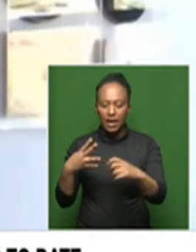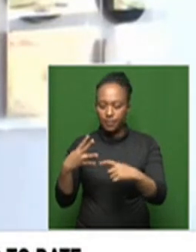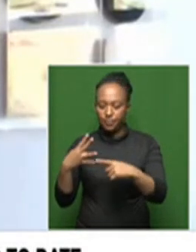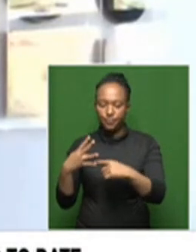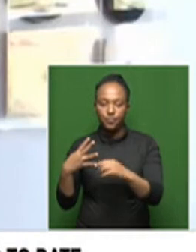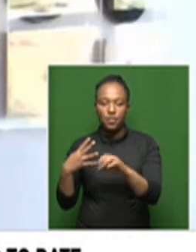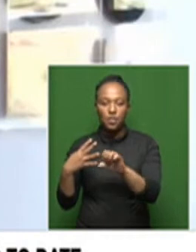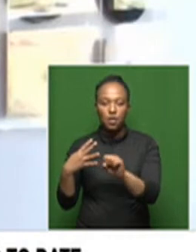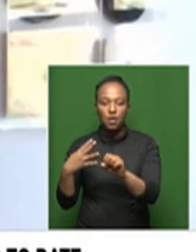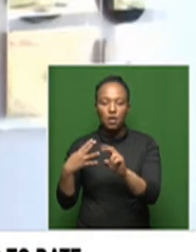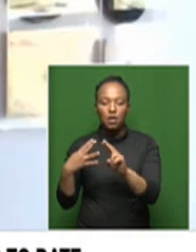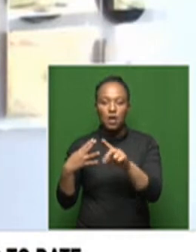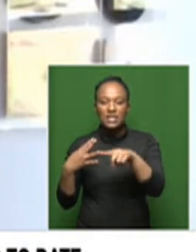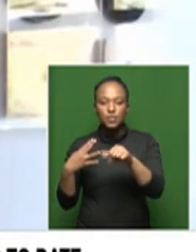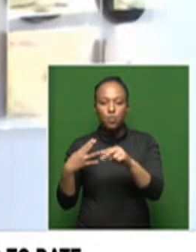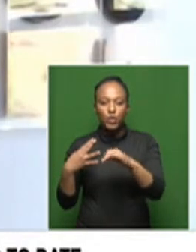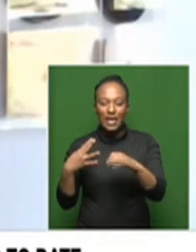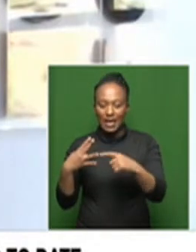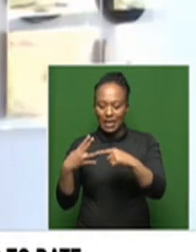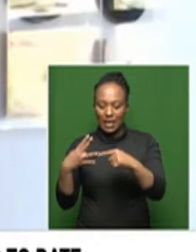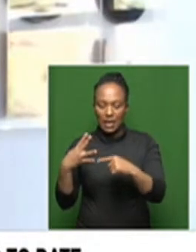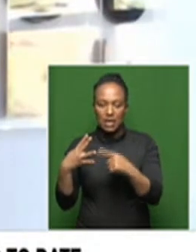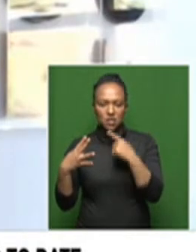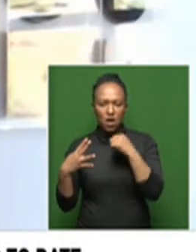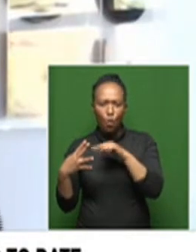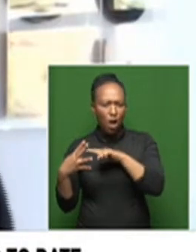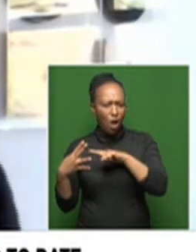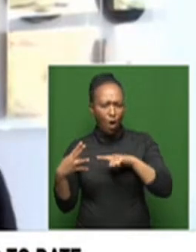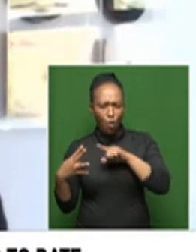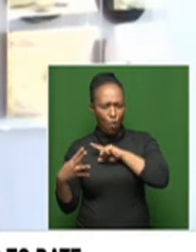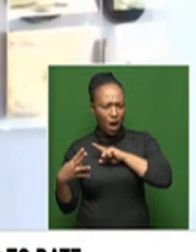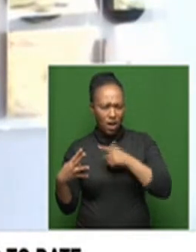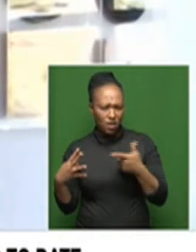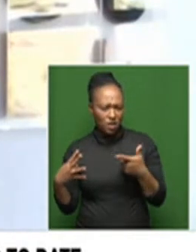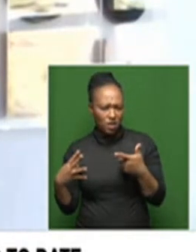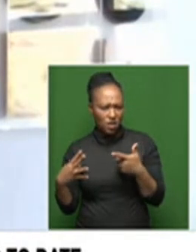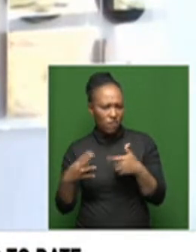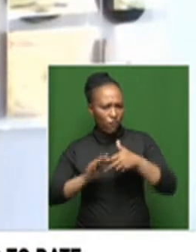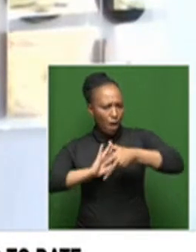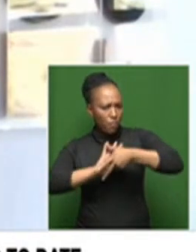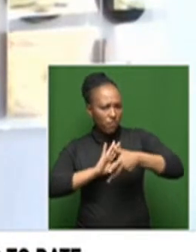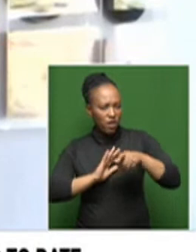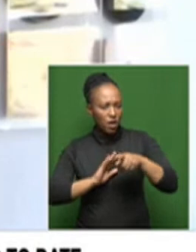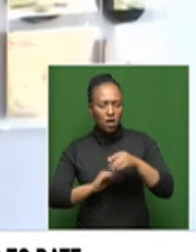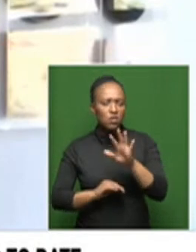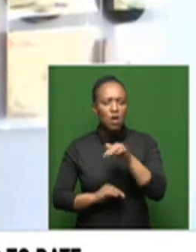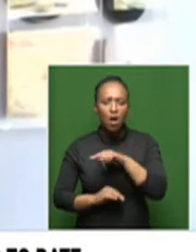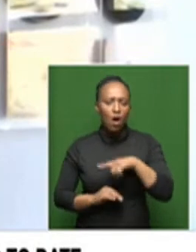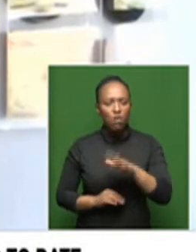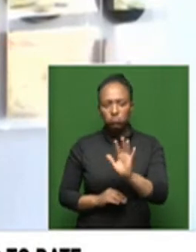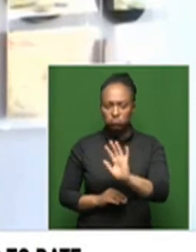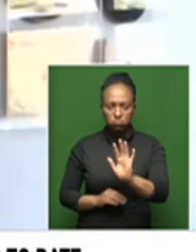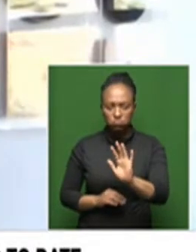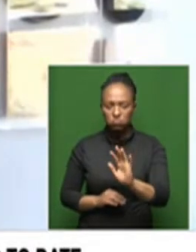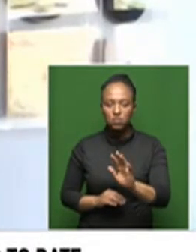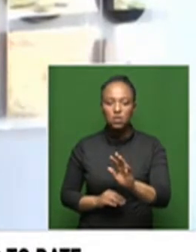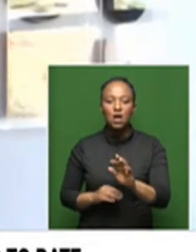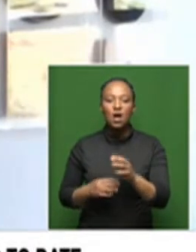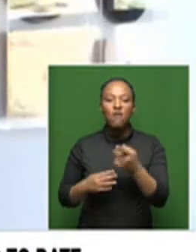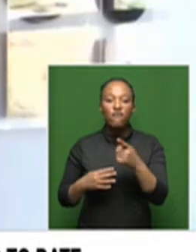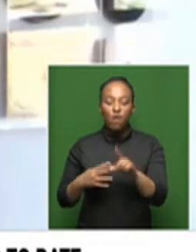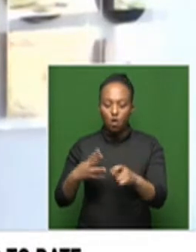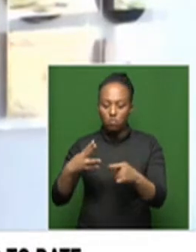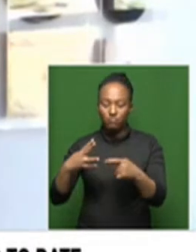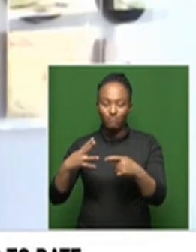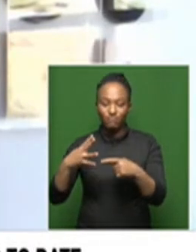it seem to be taking so long that they are being under review? Well, it's actually not taking a long time. For the Sputnik,